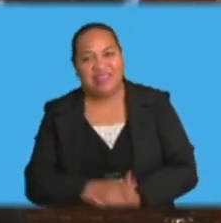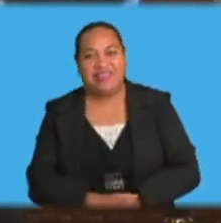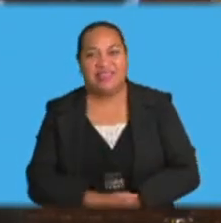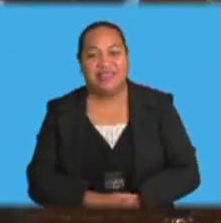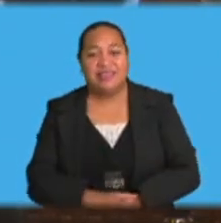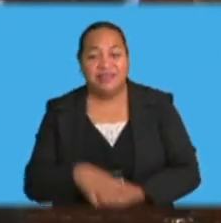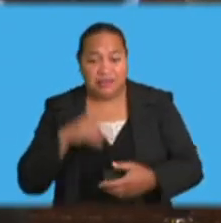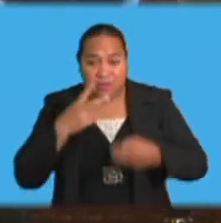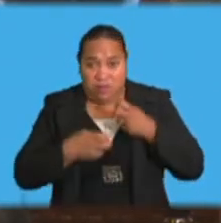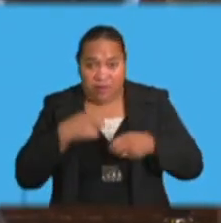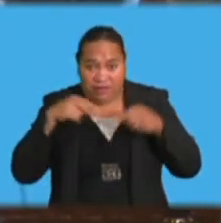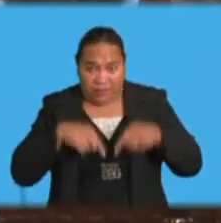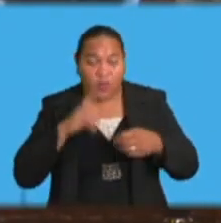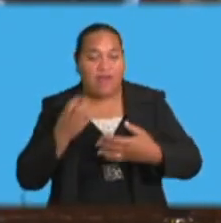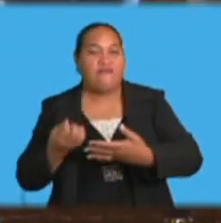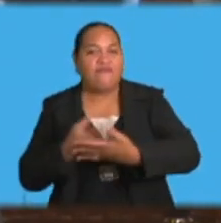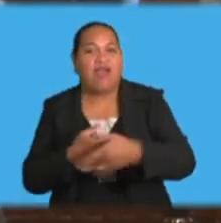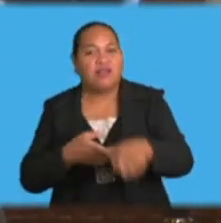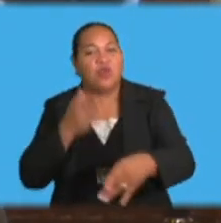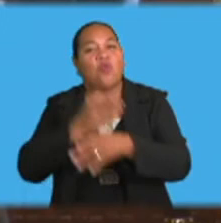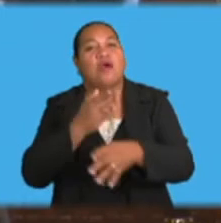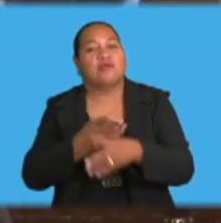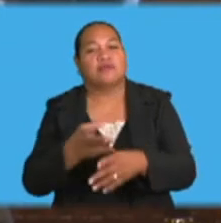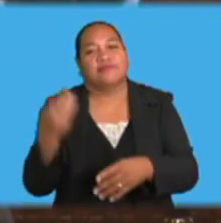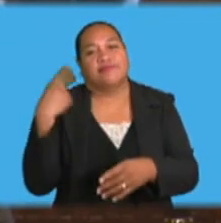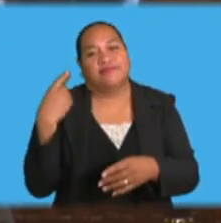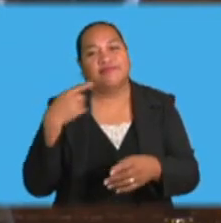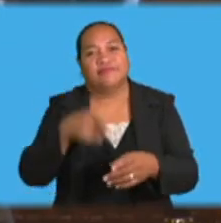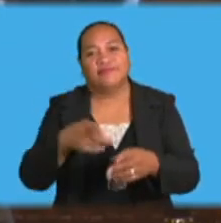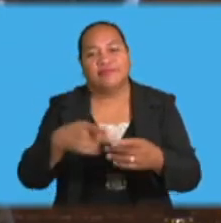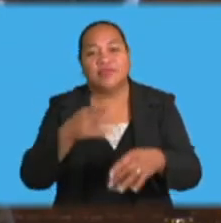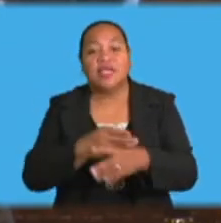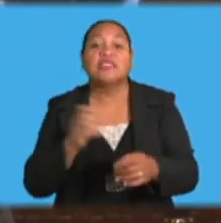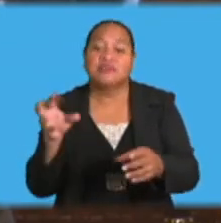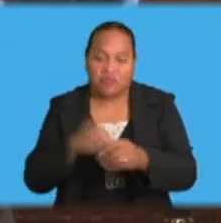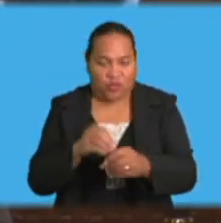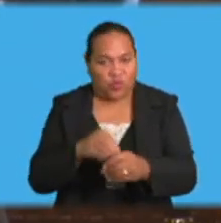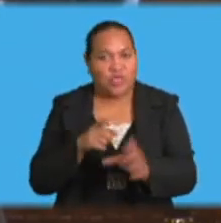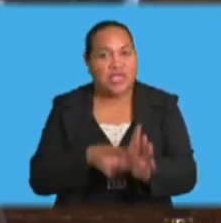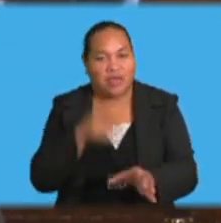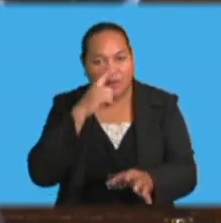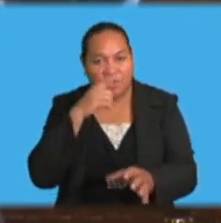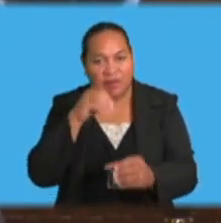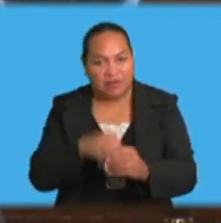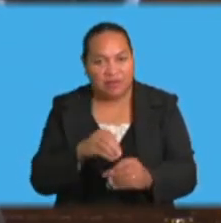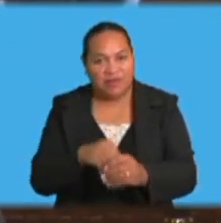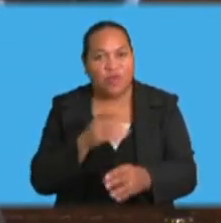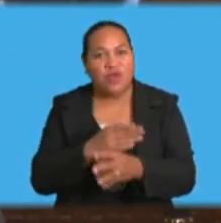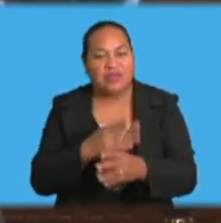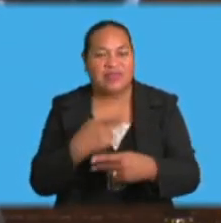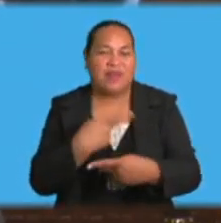Those problems affect a significant proportion of the workforce, including young workers, and this has quite an impact on the productivity